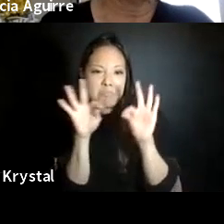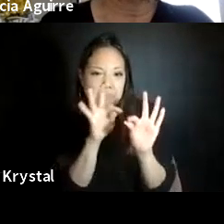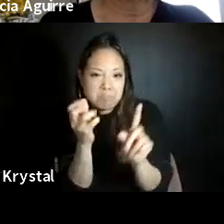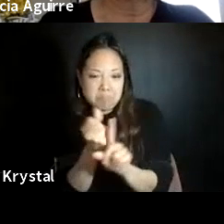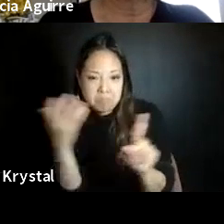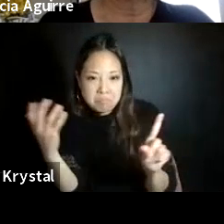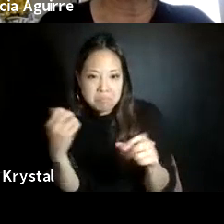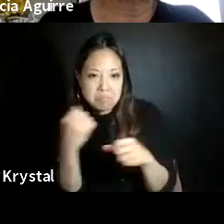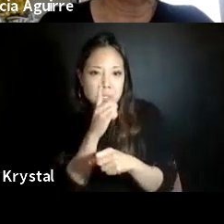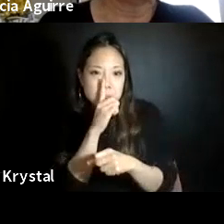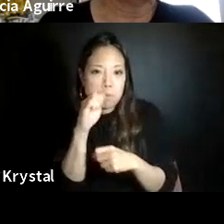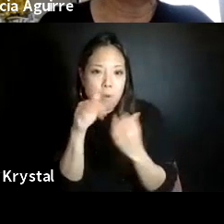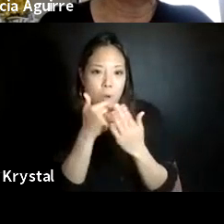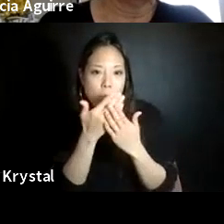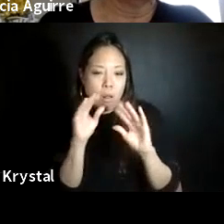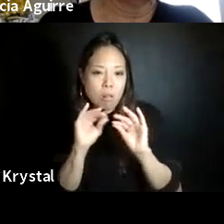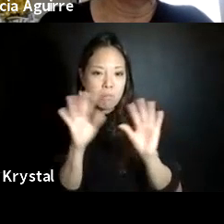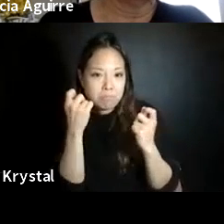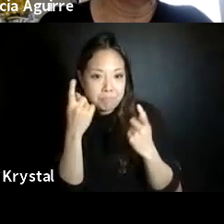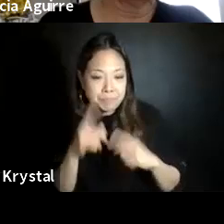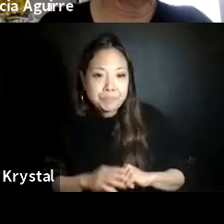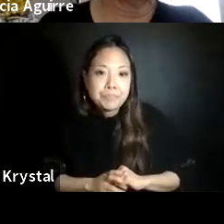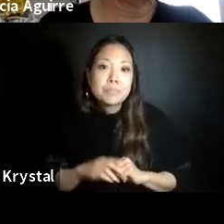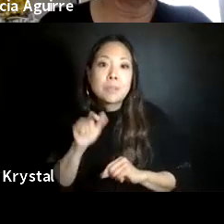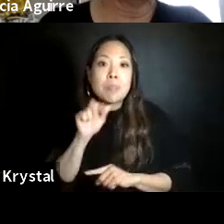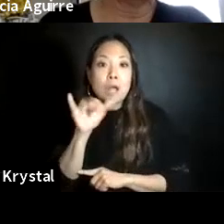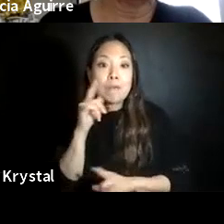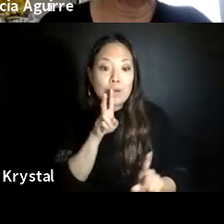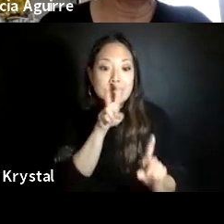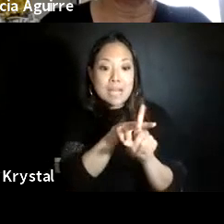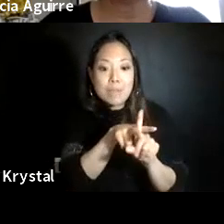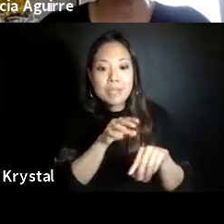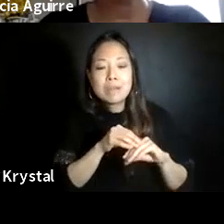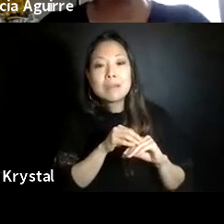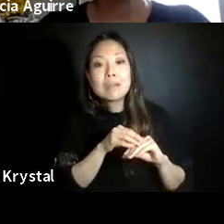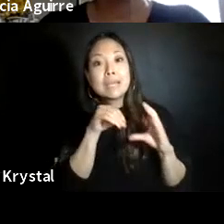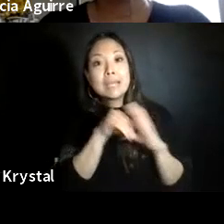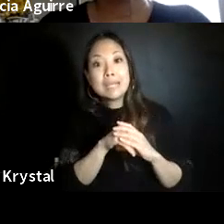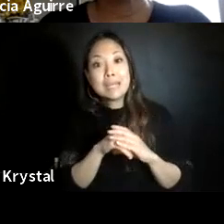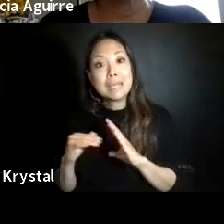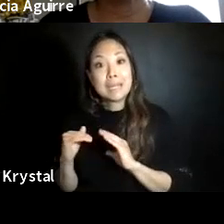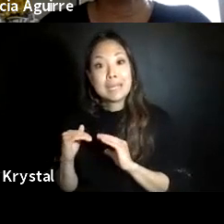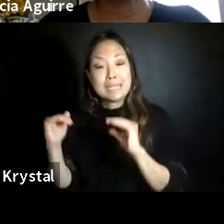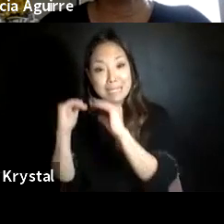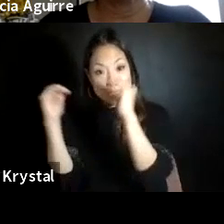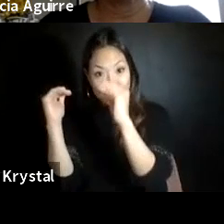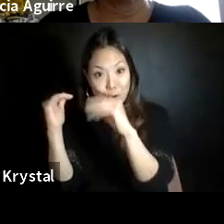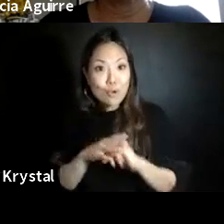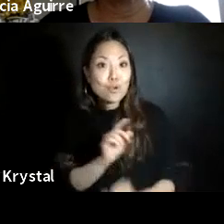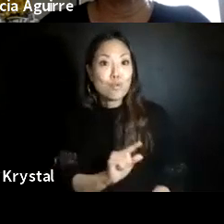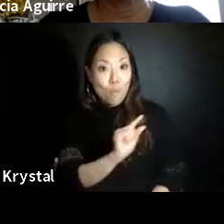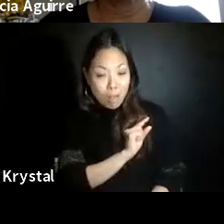would be for example, you're in your tier, you've qualified, you're broken into your